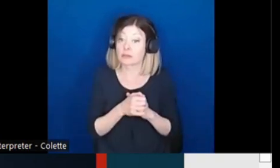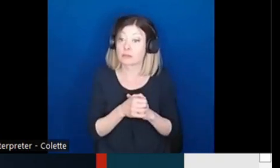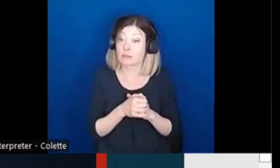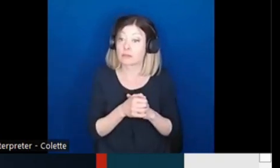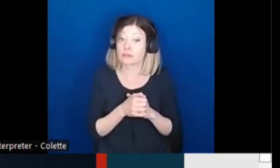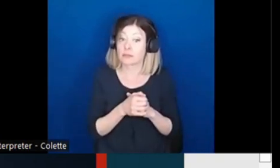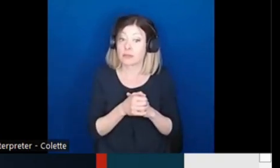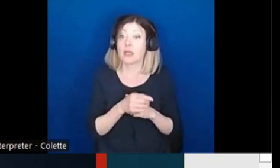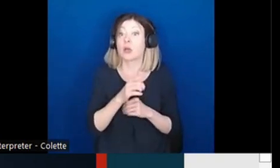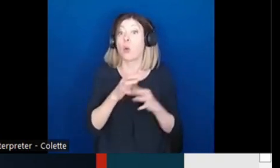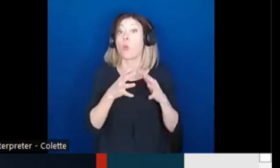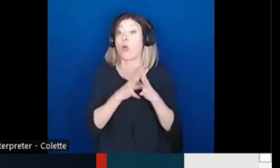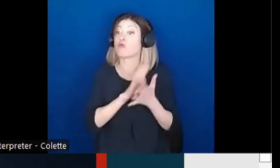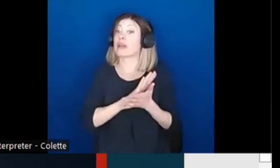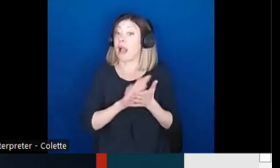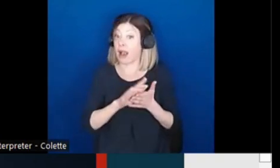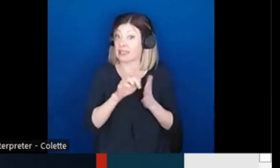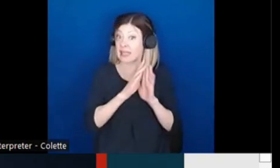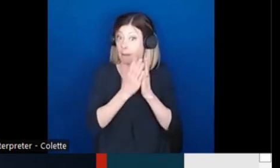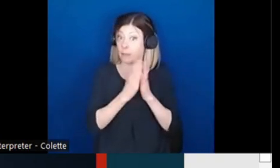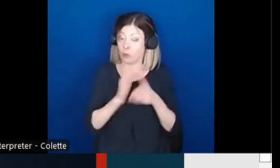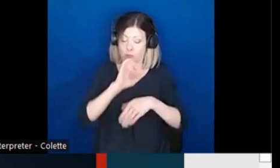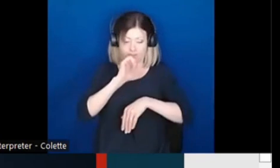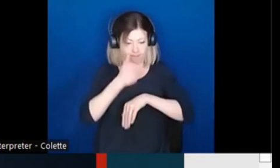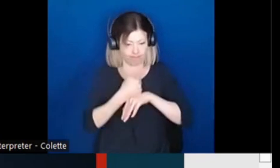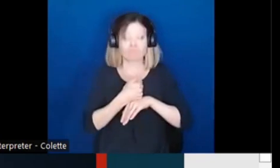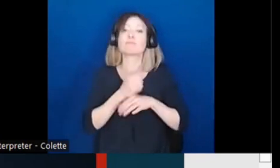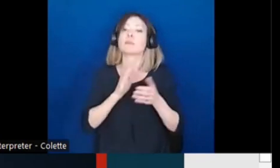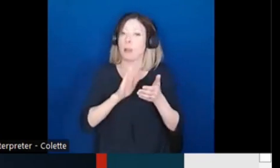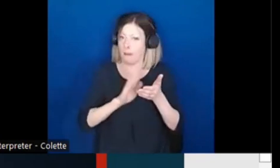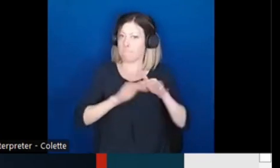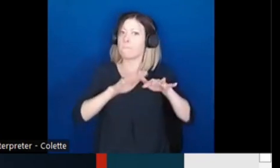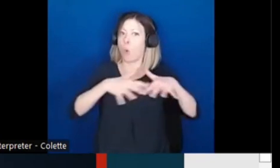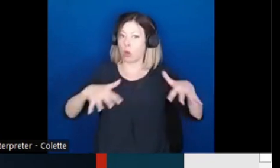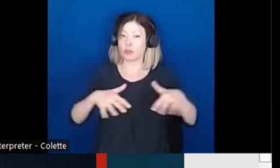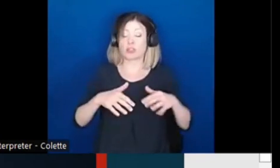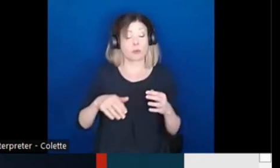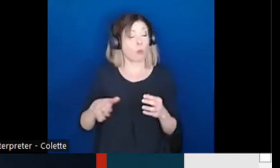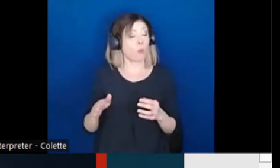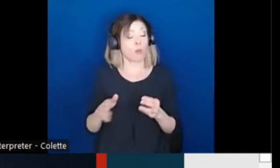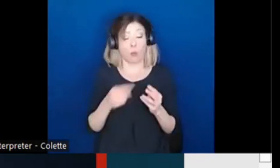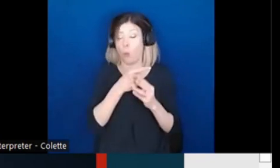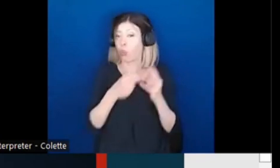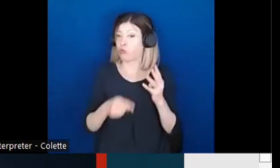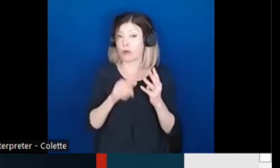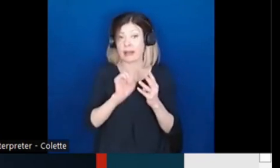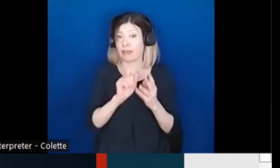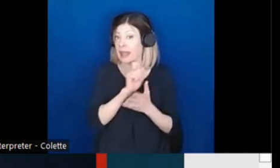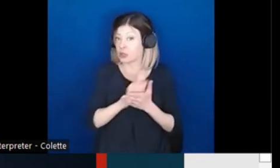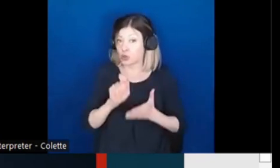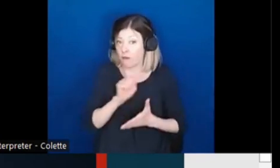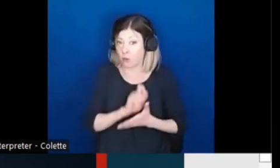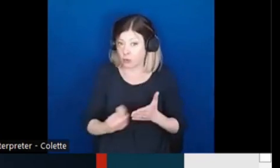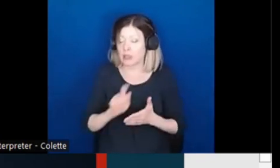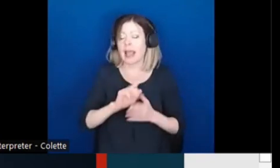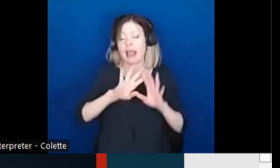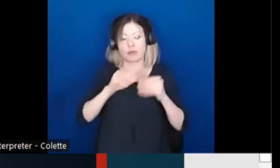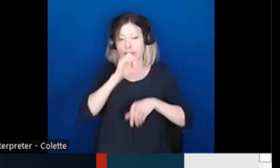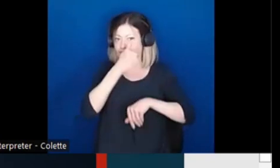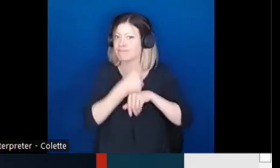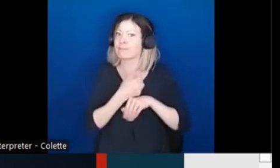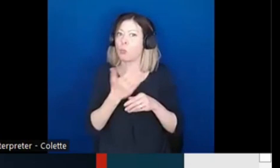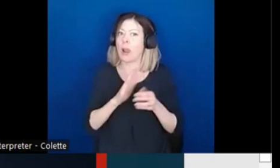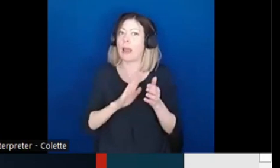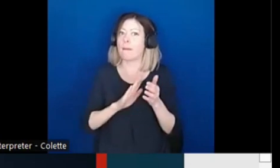Wuthering Heights. There's a moorland setting in every Brontë novel. It's where they love to be more than anything else. And still